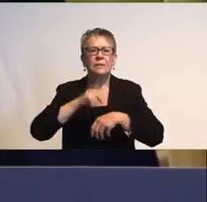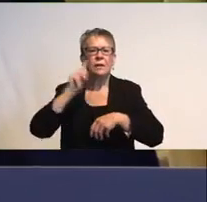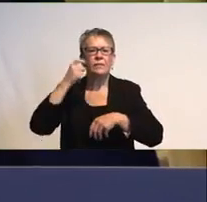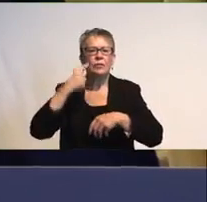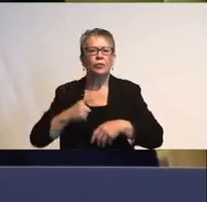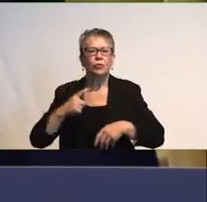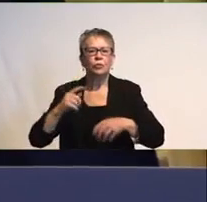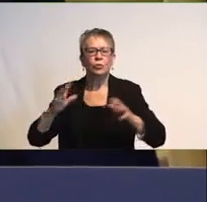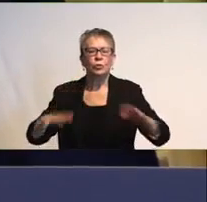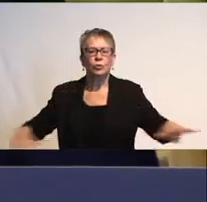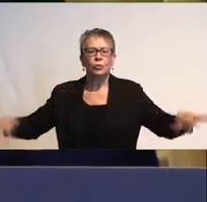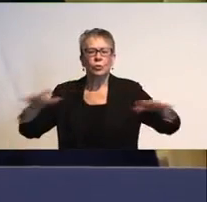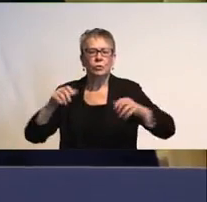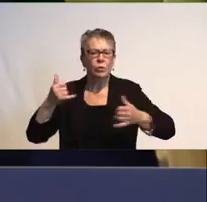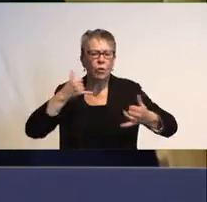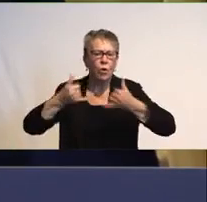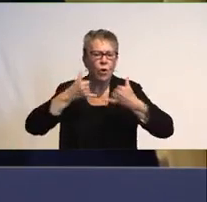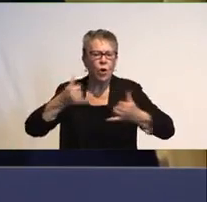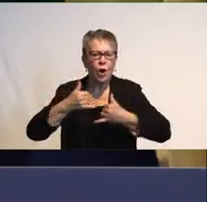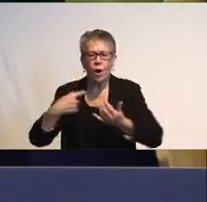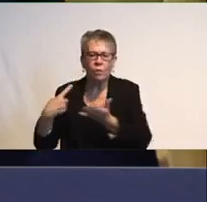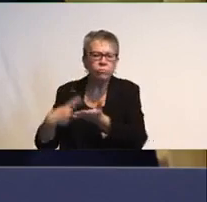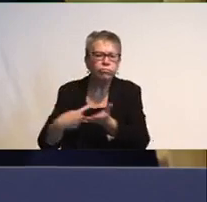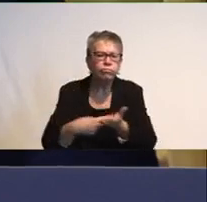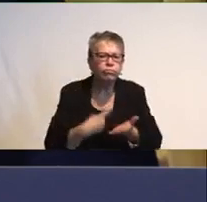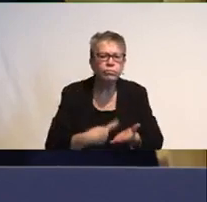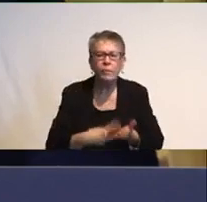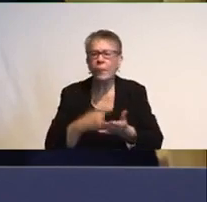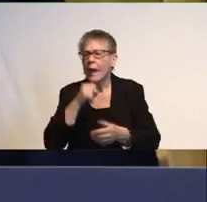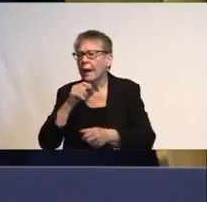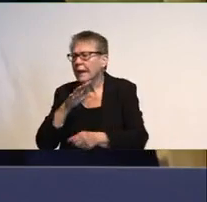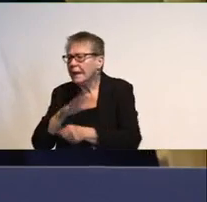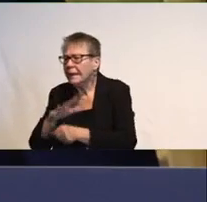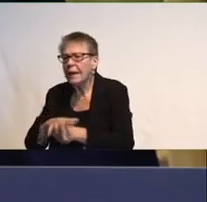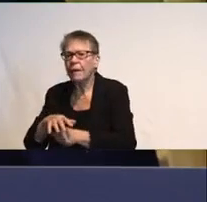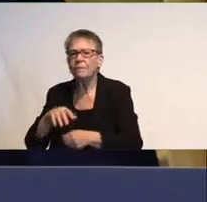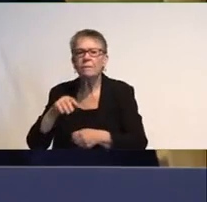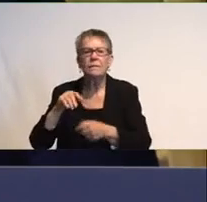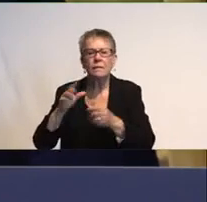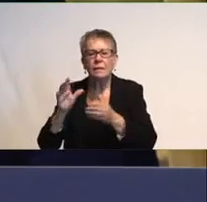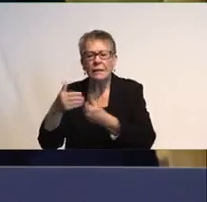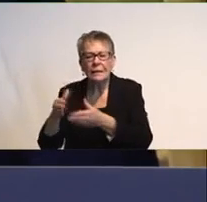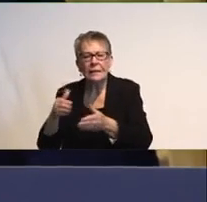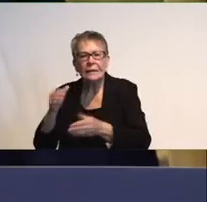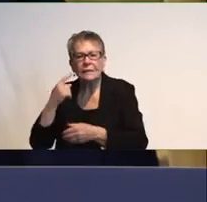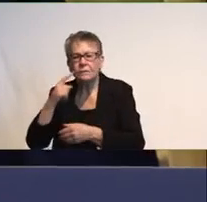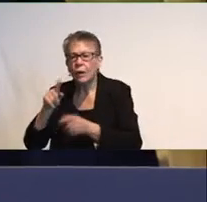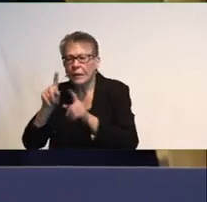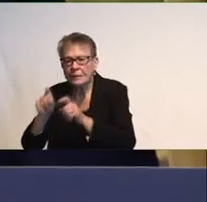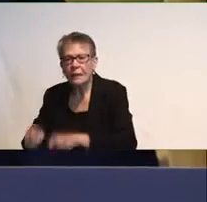haven't required it, we haven't mandated the base vaccines either, but strong